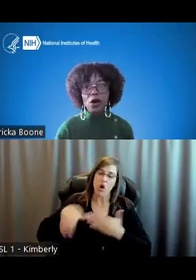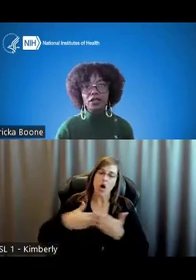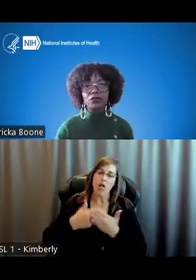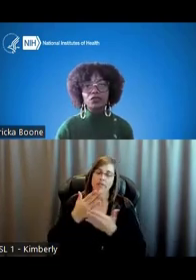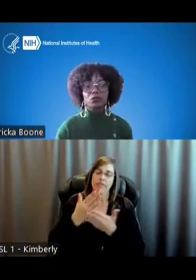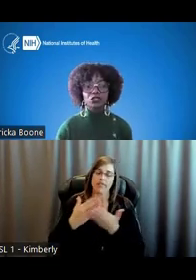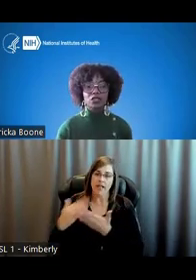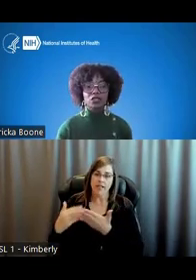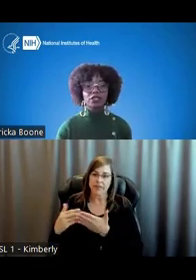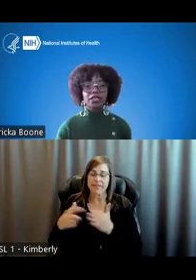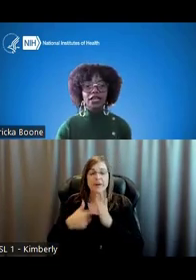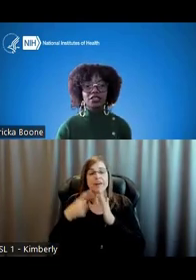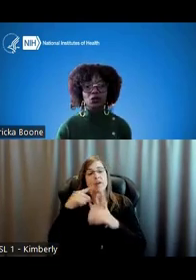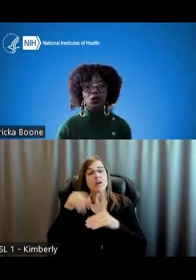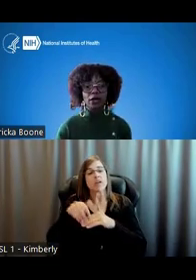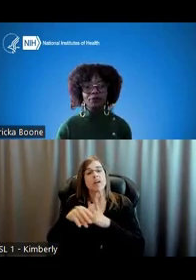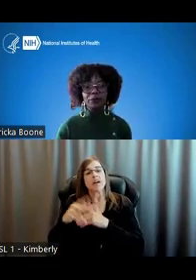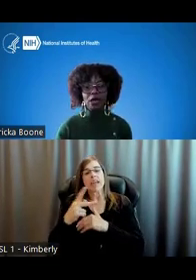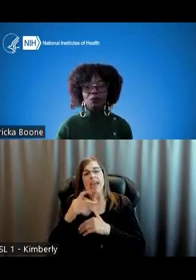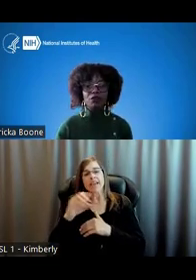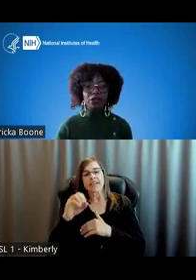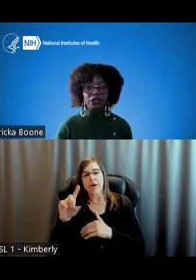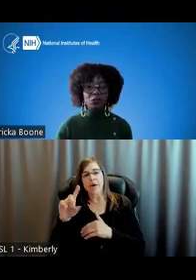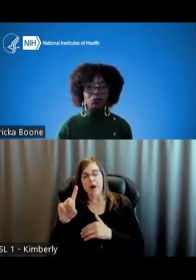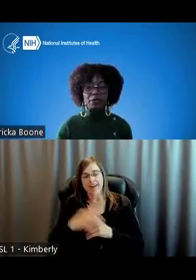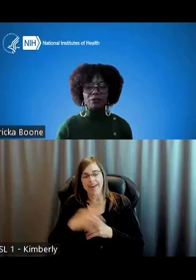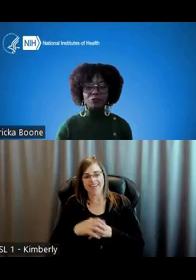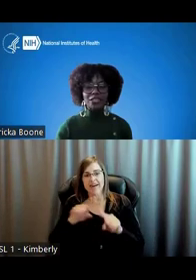that are required for submission of the K01.